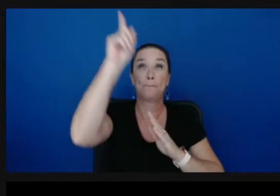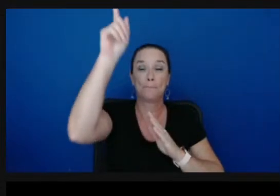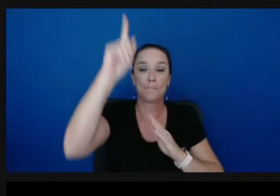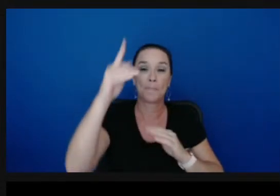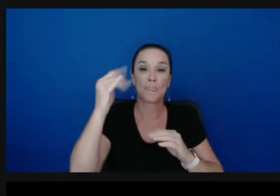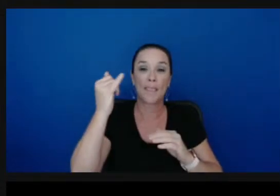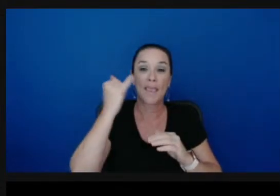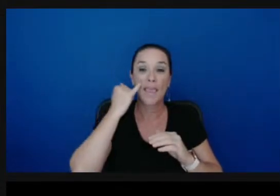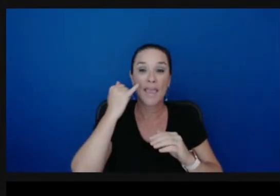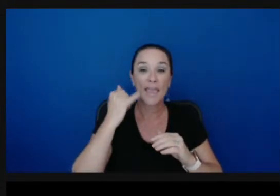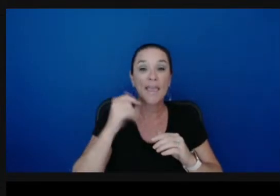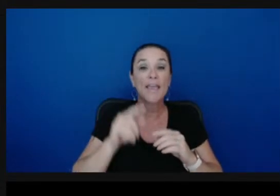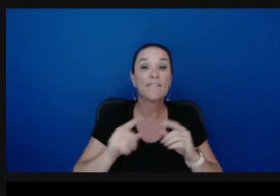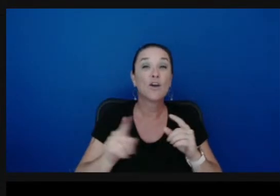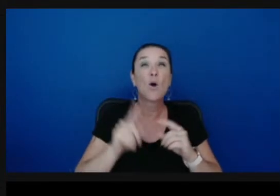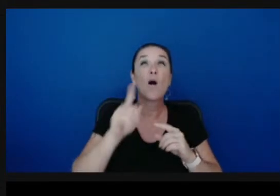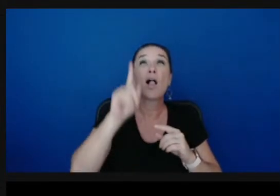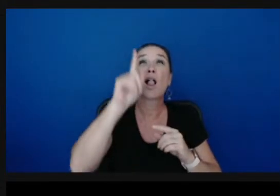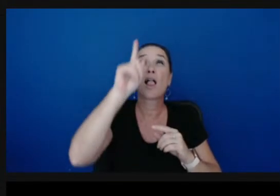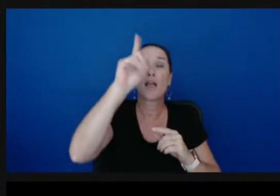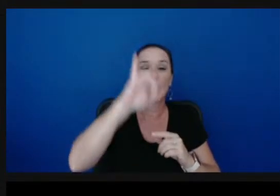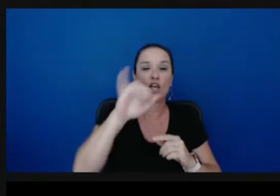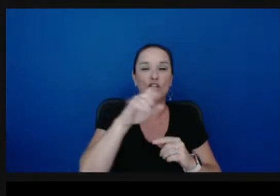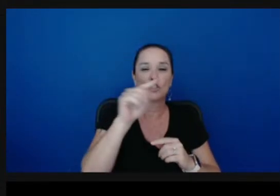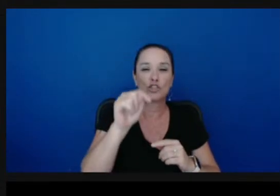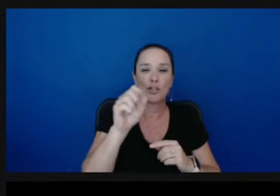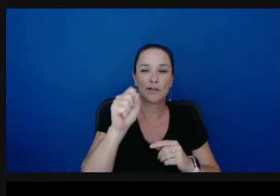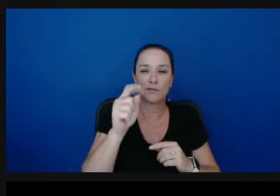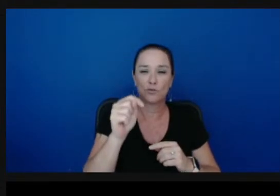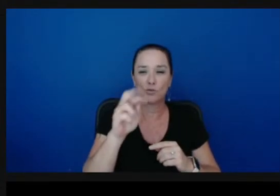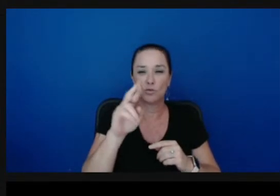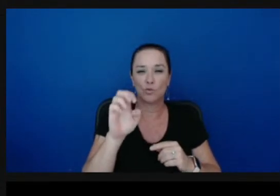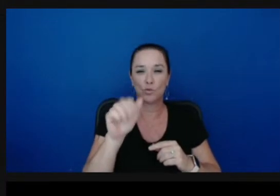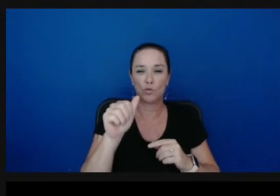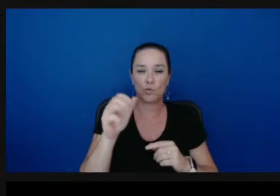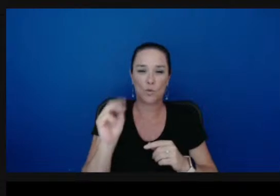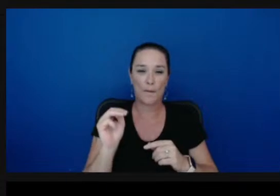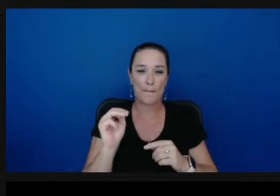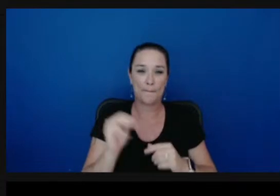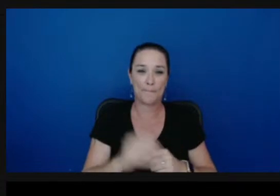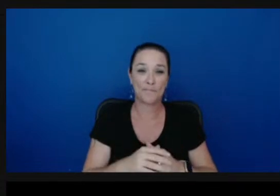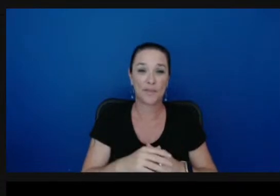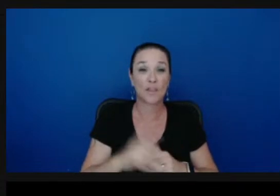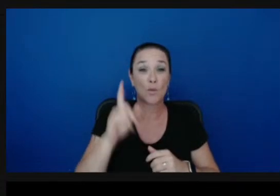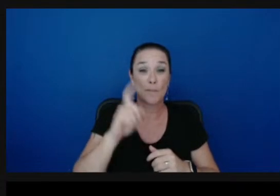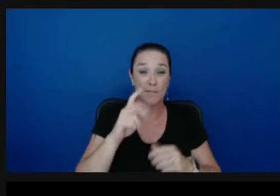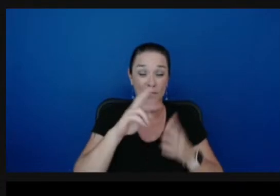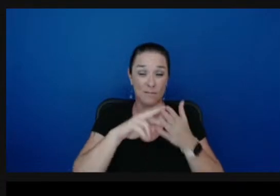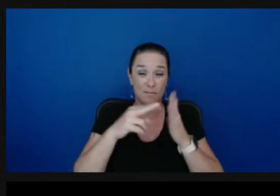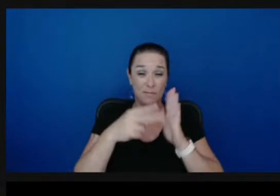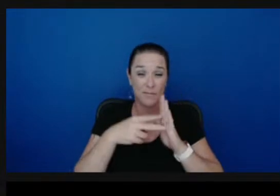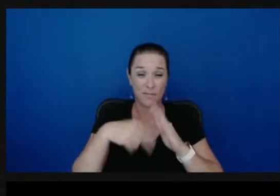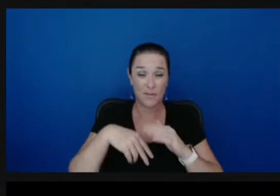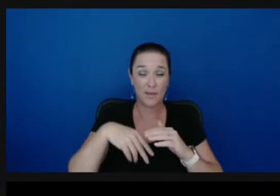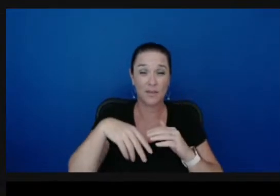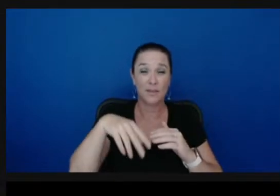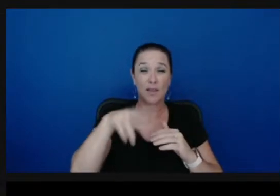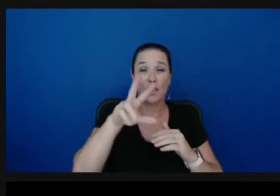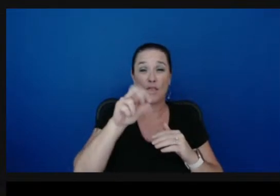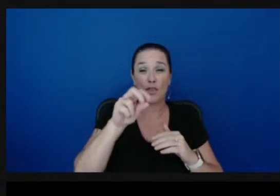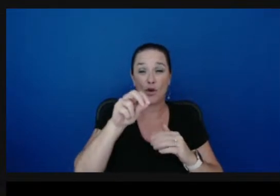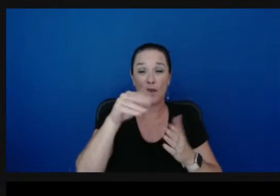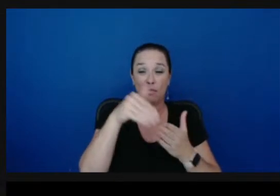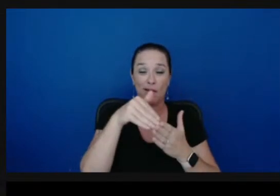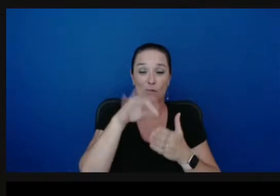it got up into the jet stream. And 1924 was up 30,000 feet in order to catch that ride back to the east